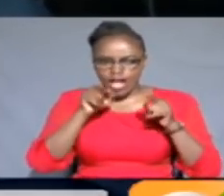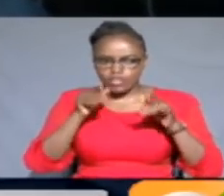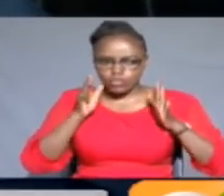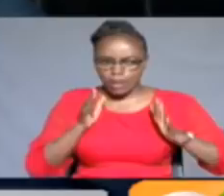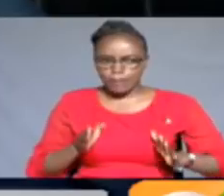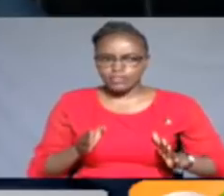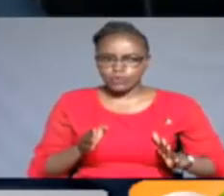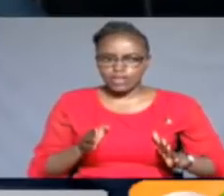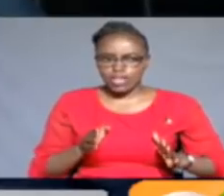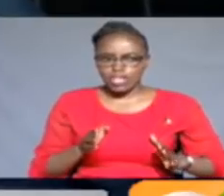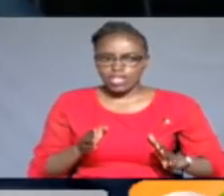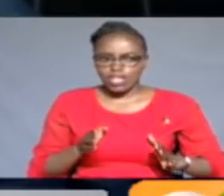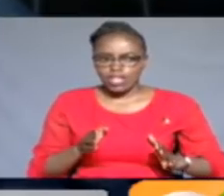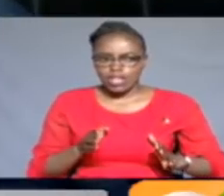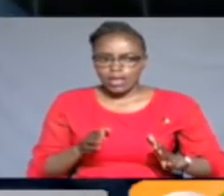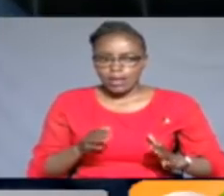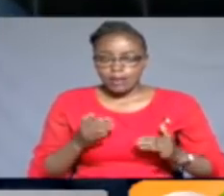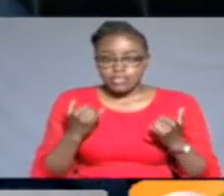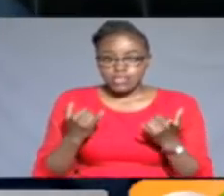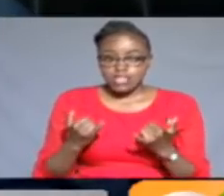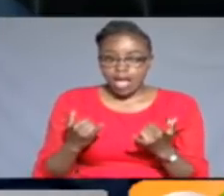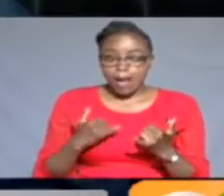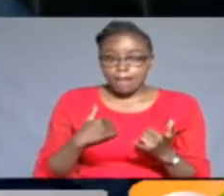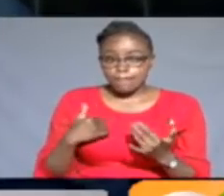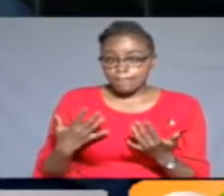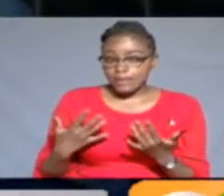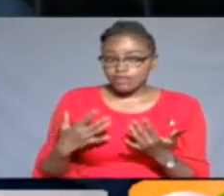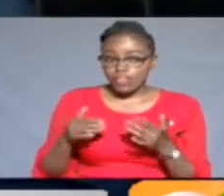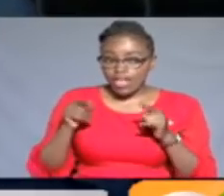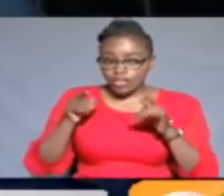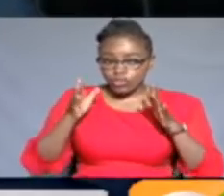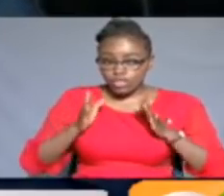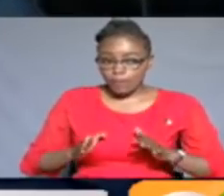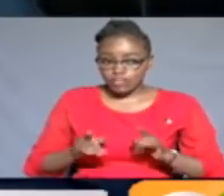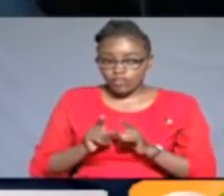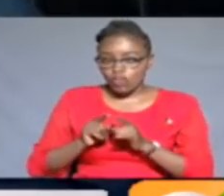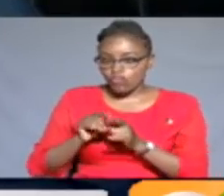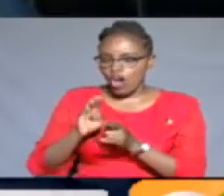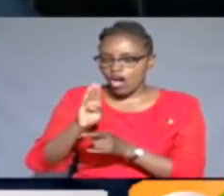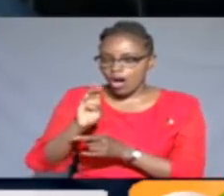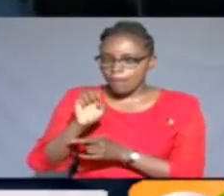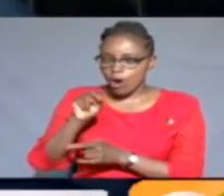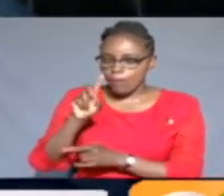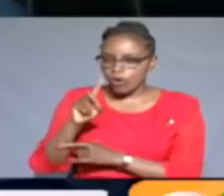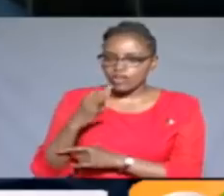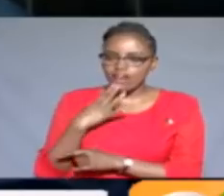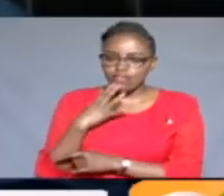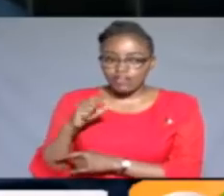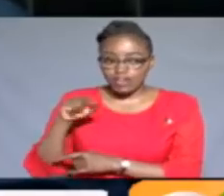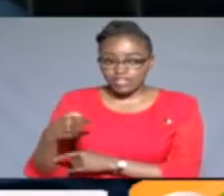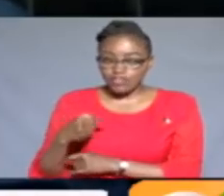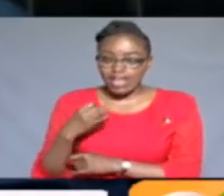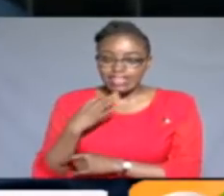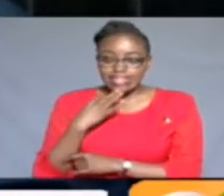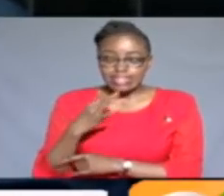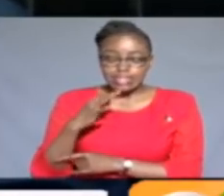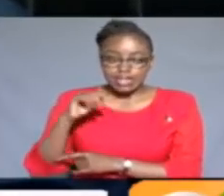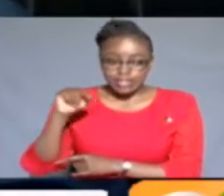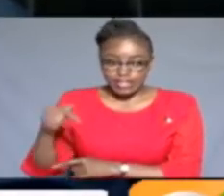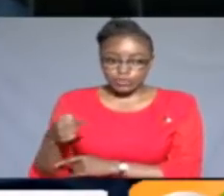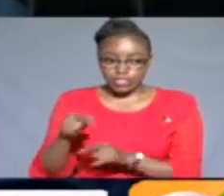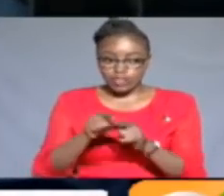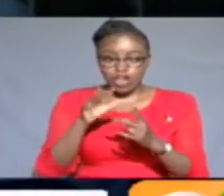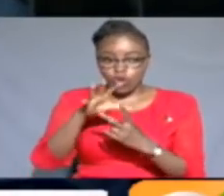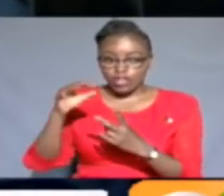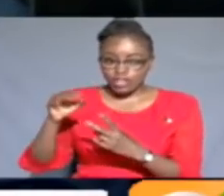bond, I hereby admit the accused person to a bond of 10,500,000 with one shot to collect some or